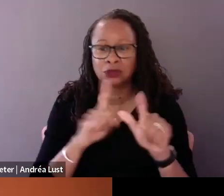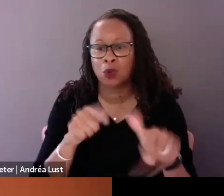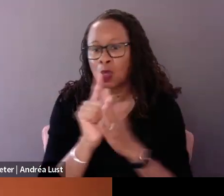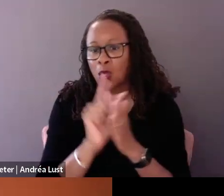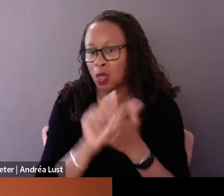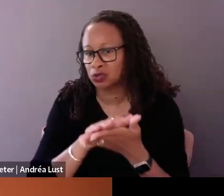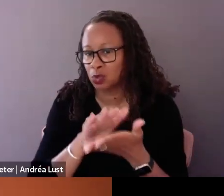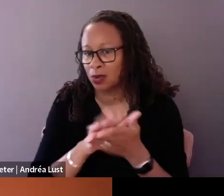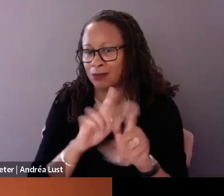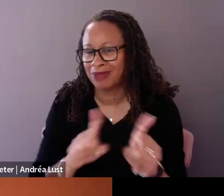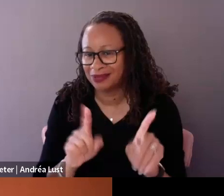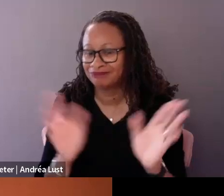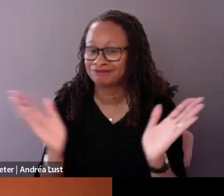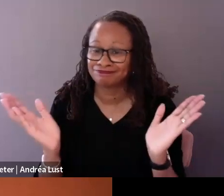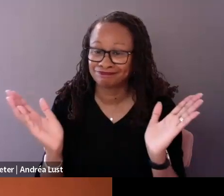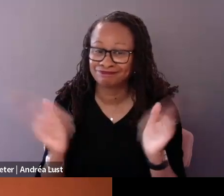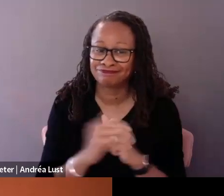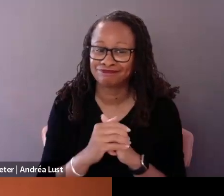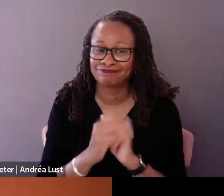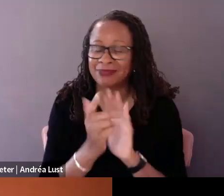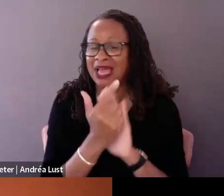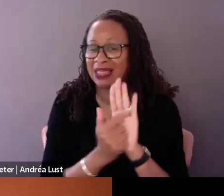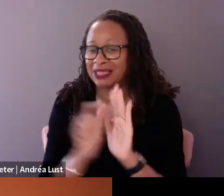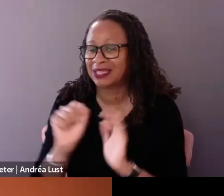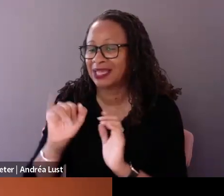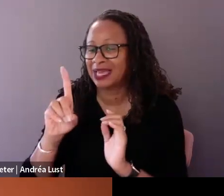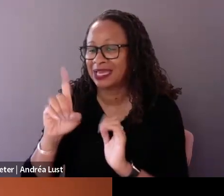I think a legal aid at this point.